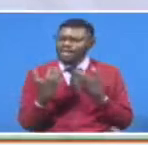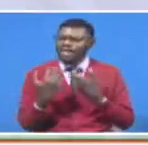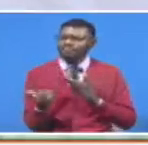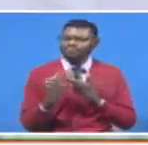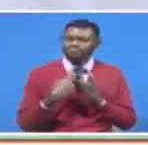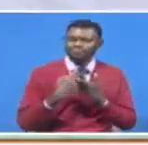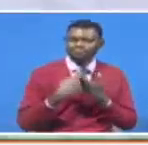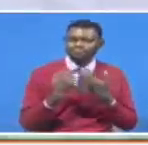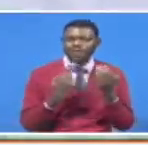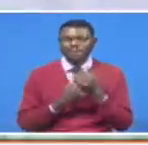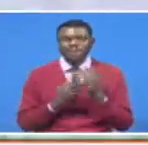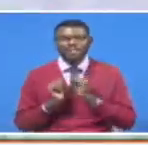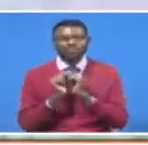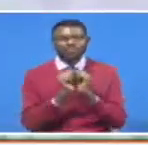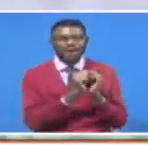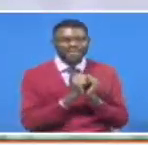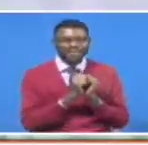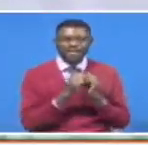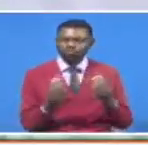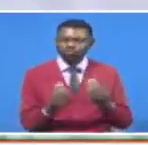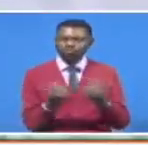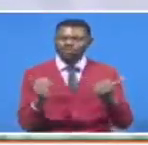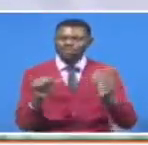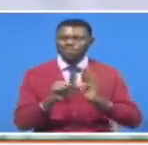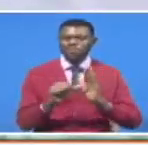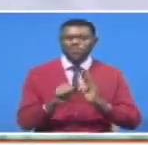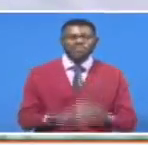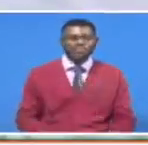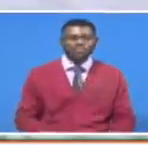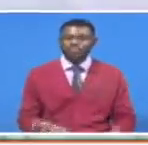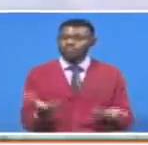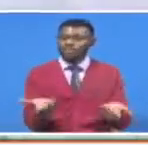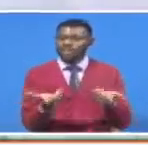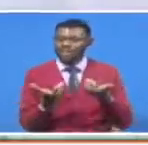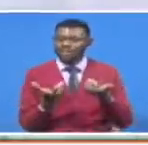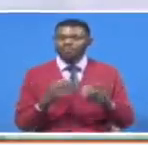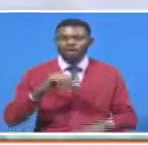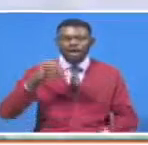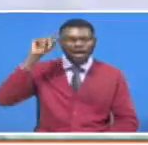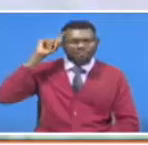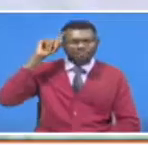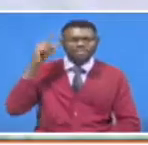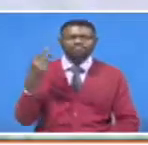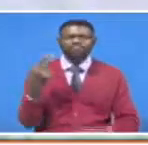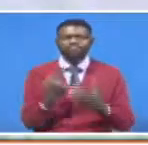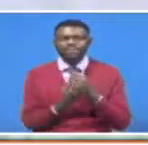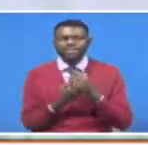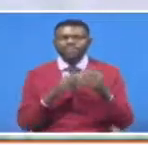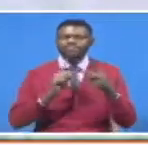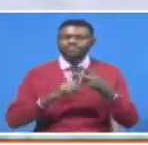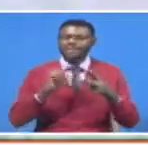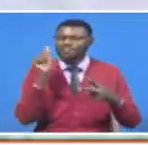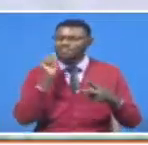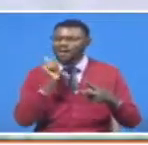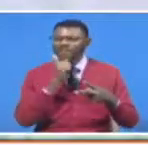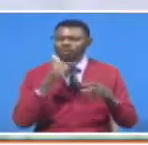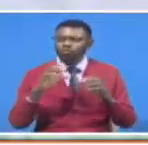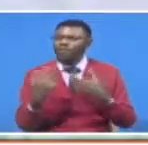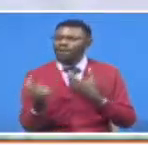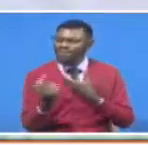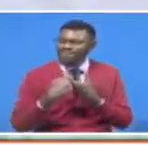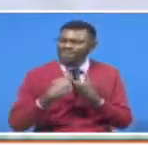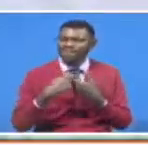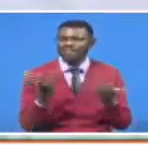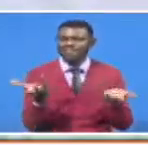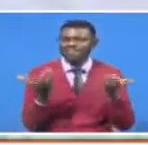together so that they can be able to address it. We need partnership from the government, we need partnership from the private sector, and we also